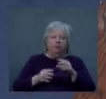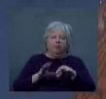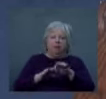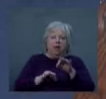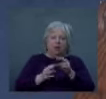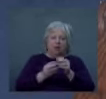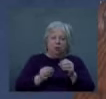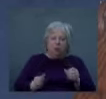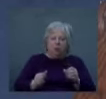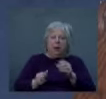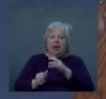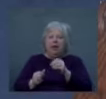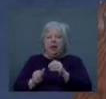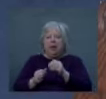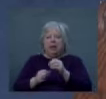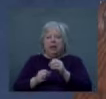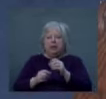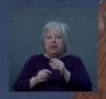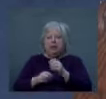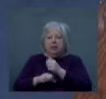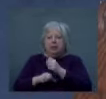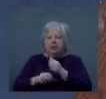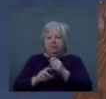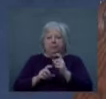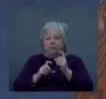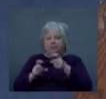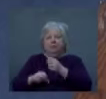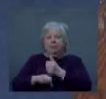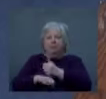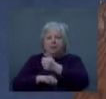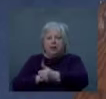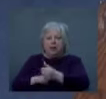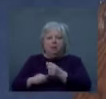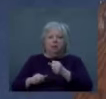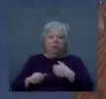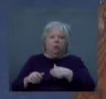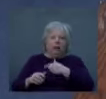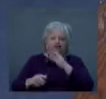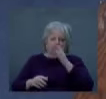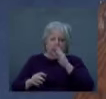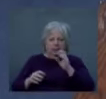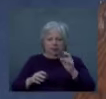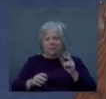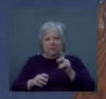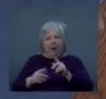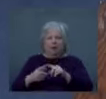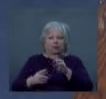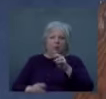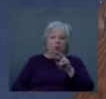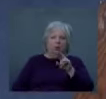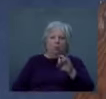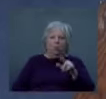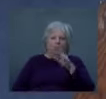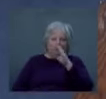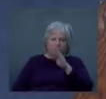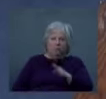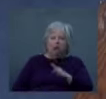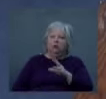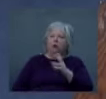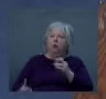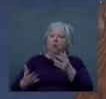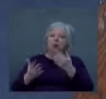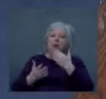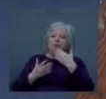in the bud so we can get back to a moral direction? I want to thank you, Mayor, for bringing a